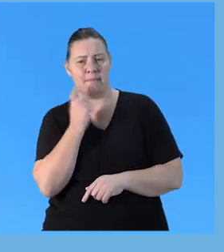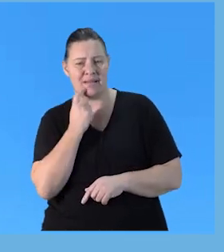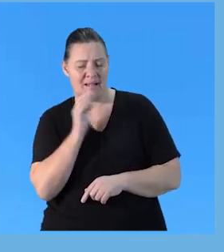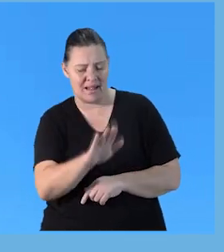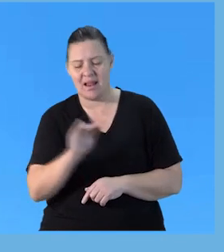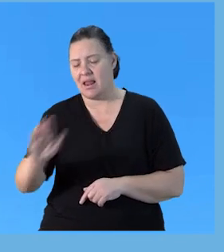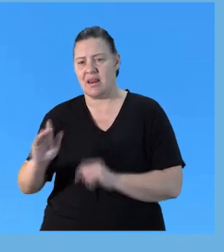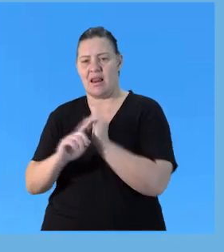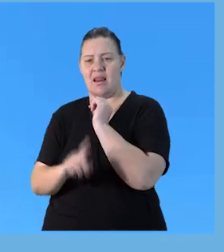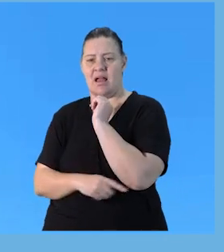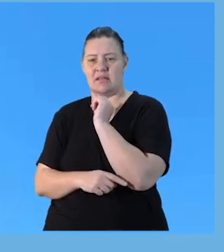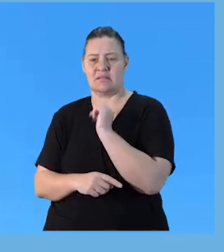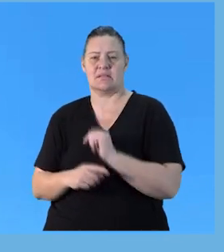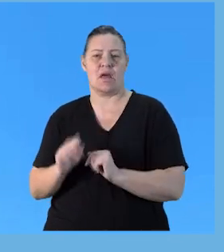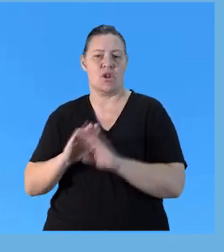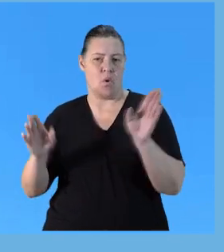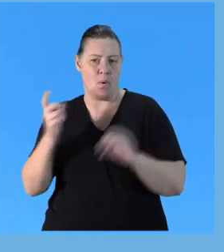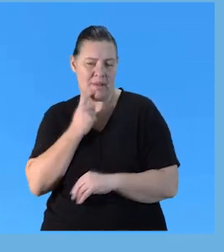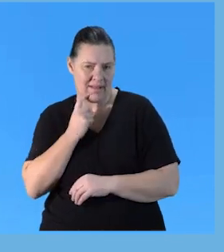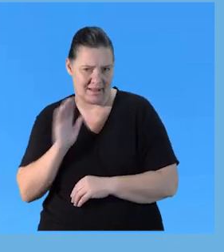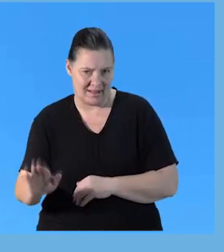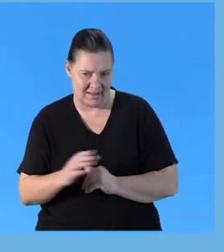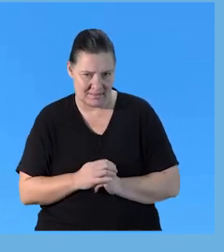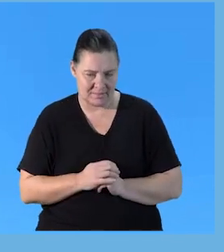there. So if it's an open switch, we have